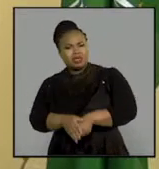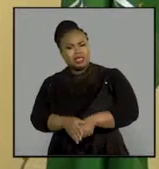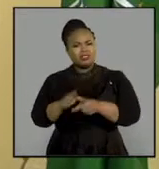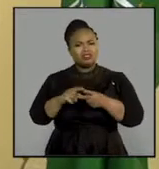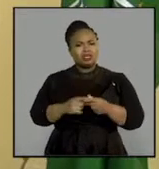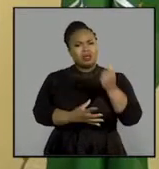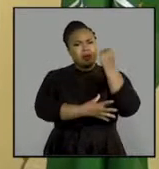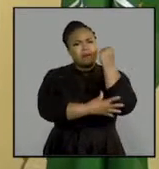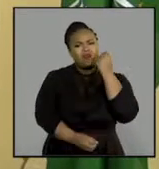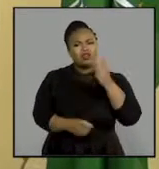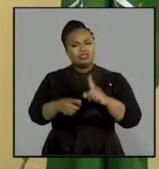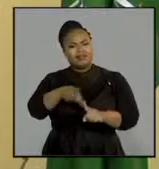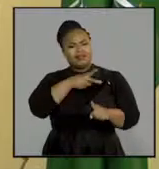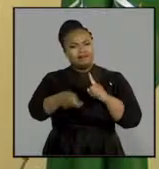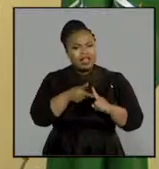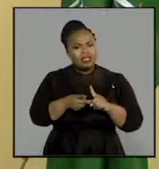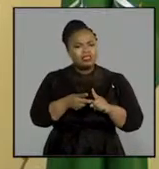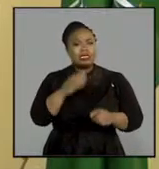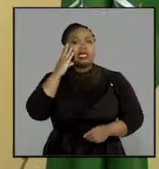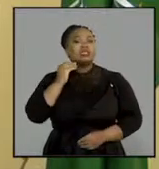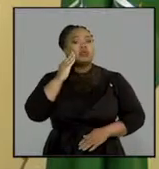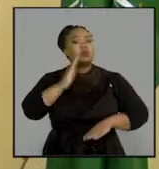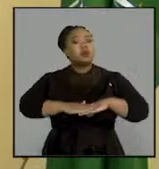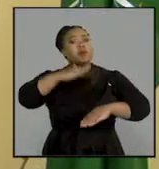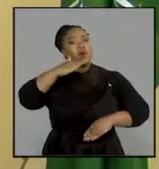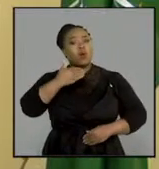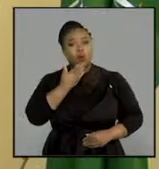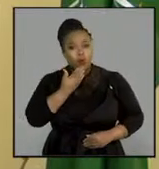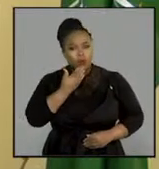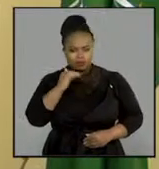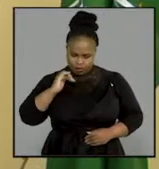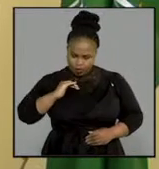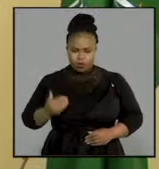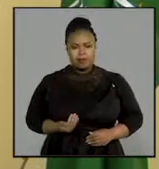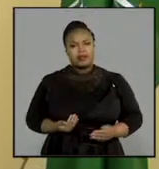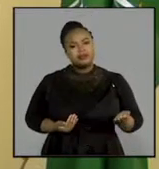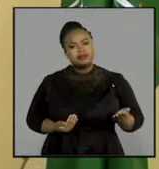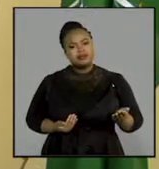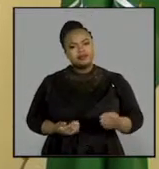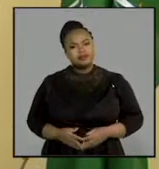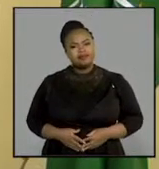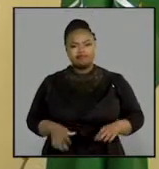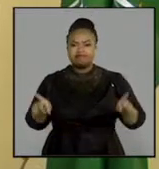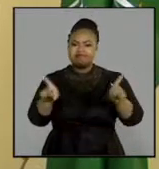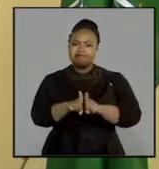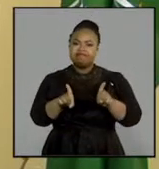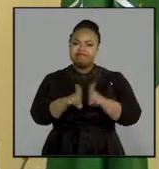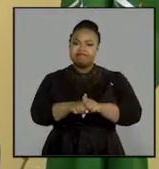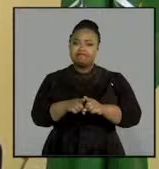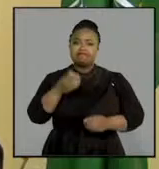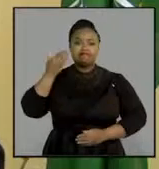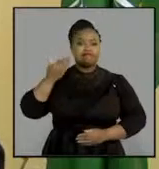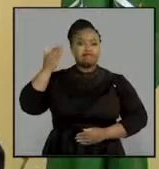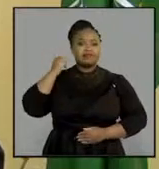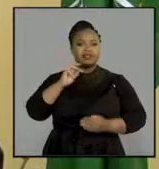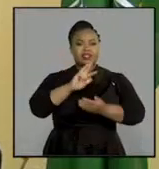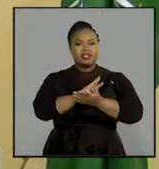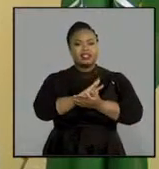discrimination, marginalization, poverty, and violence. Like the women of